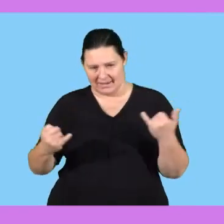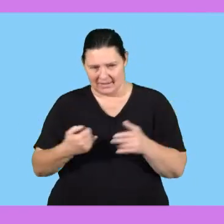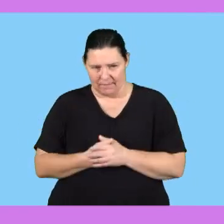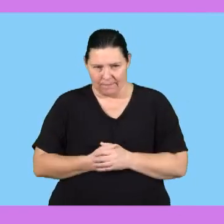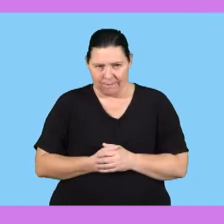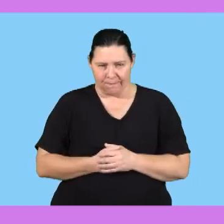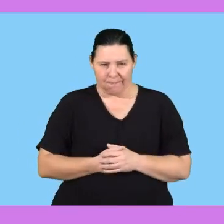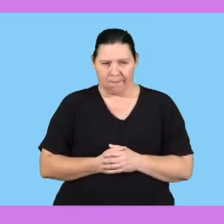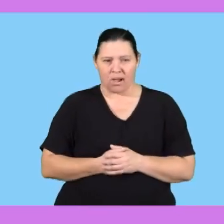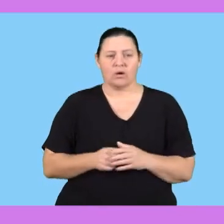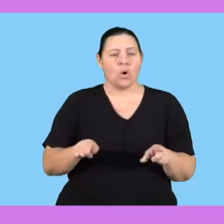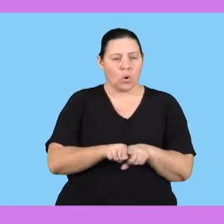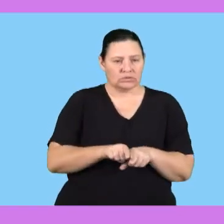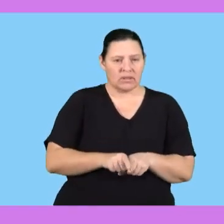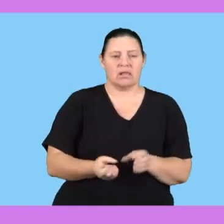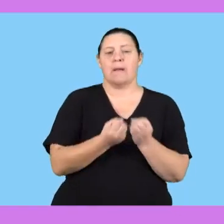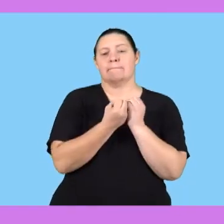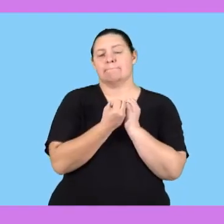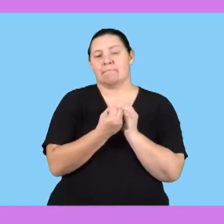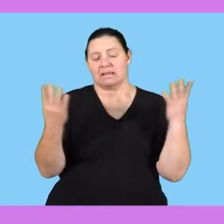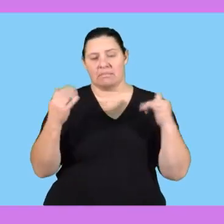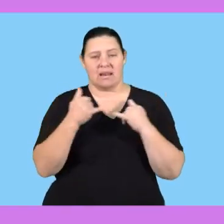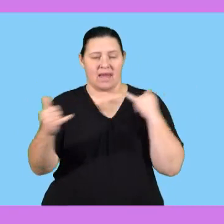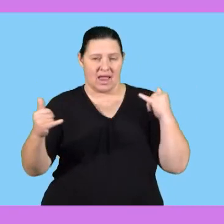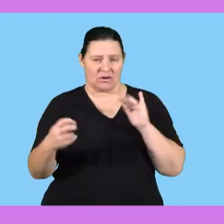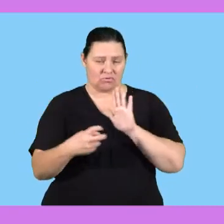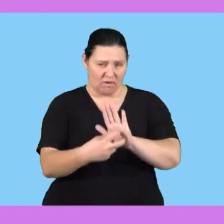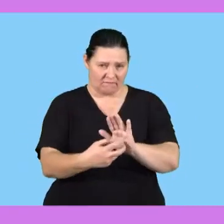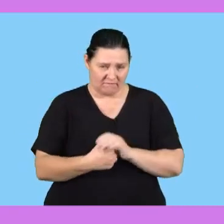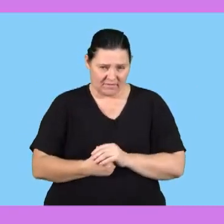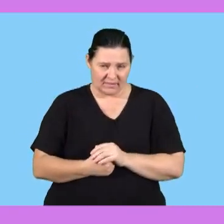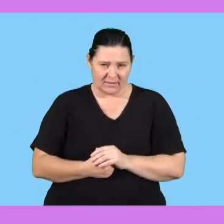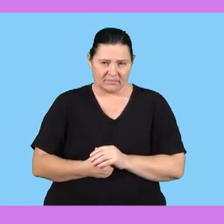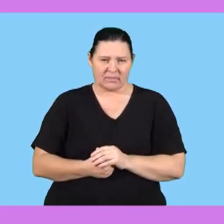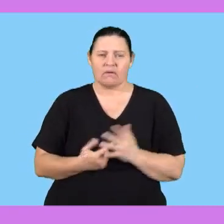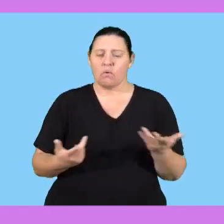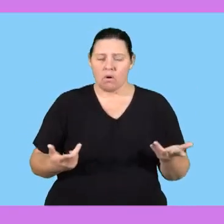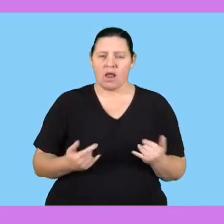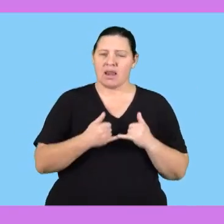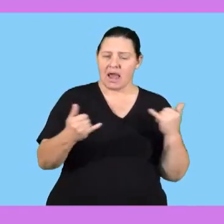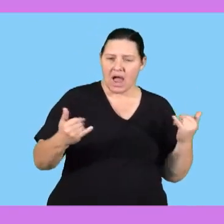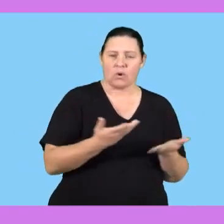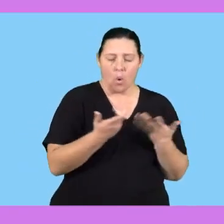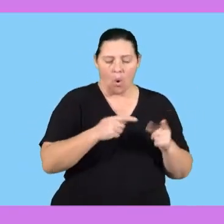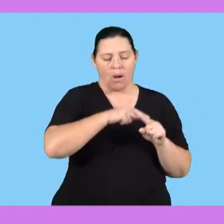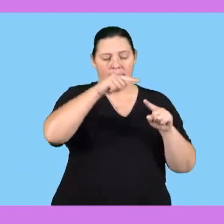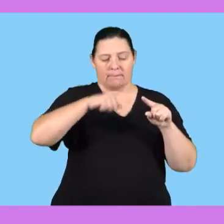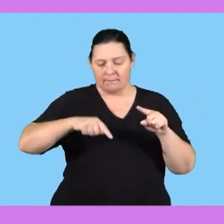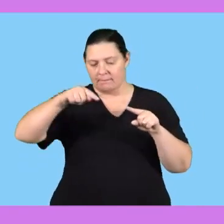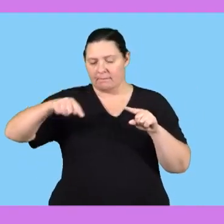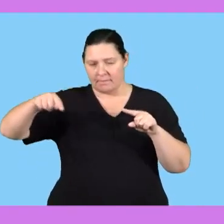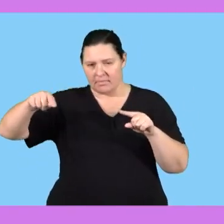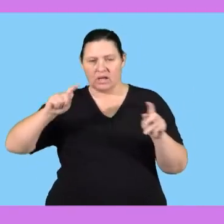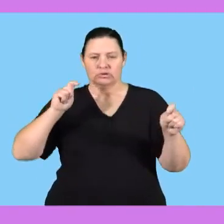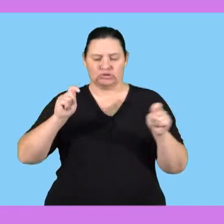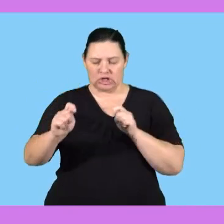broken line graph. Okay, what else are we looking at? We can also have a multiple line graph. This is a line or a broken line graph